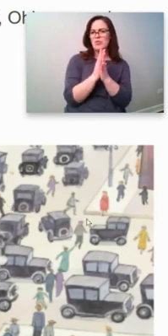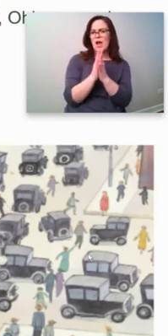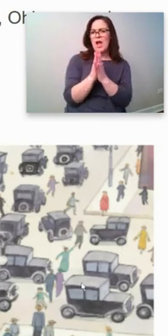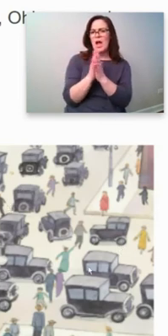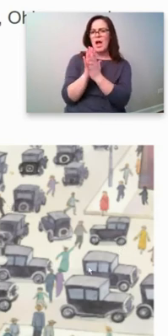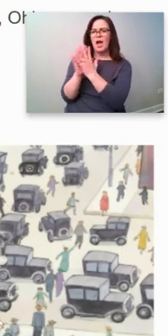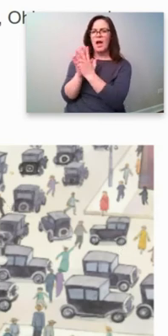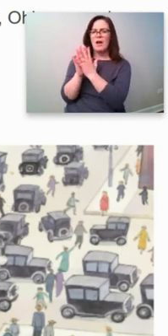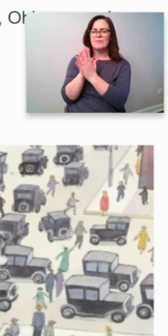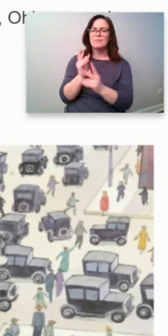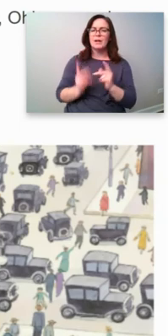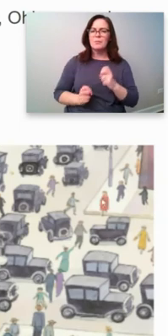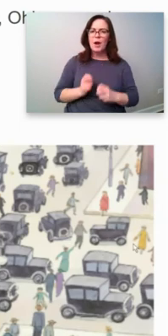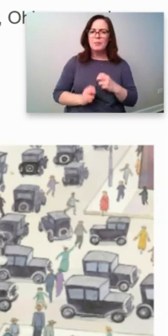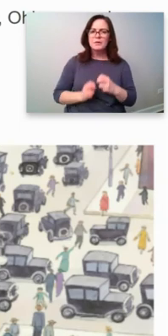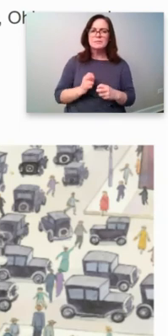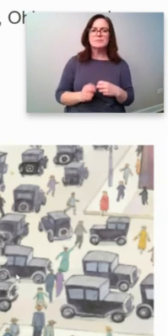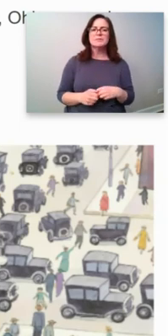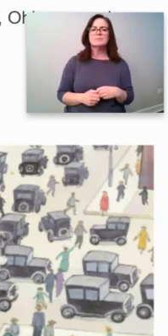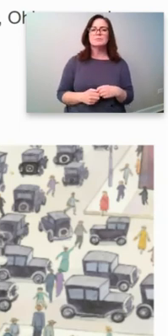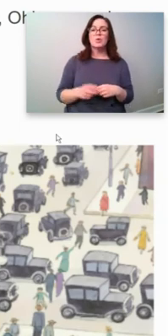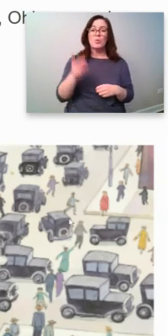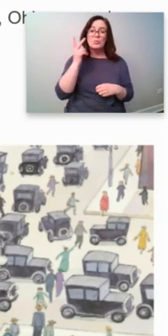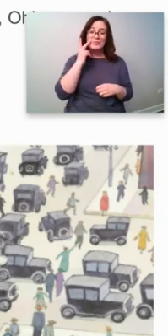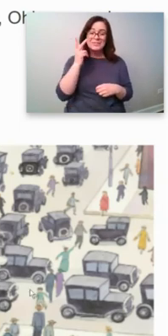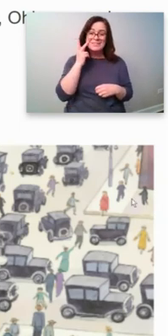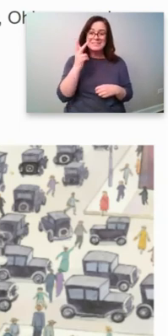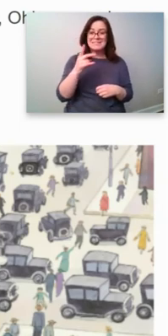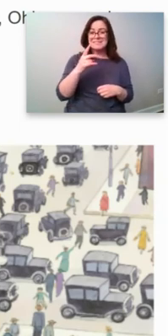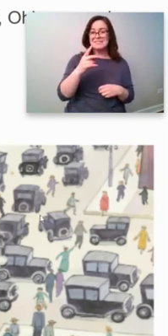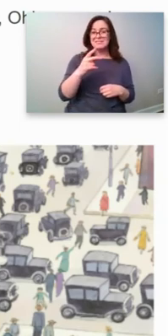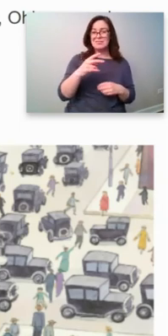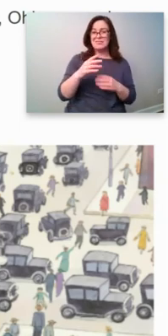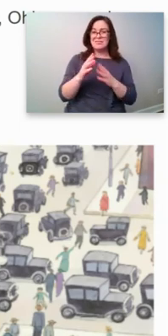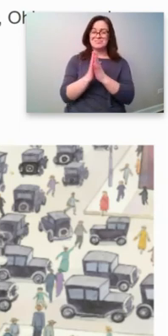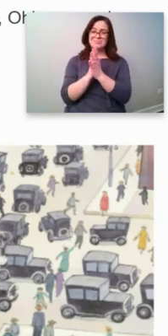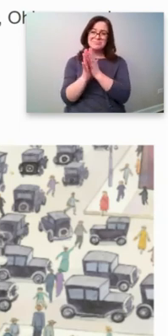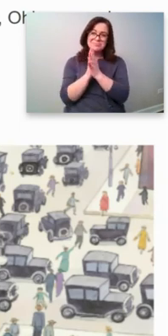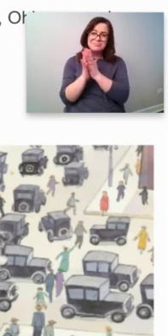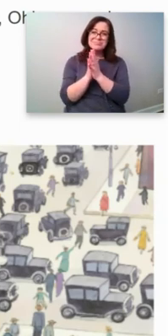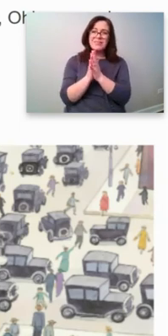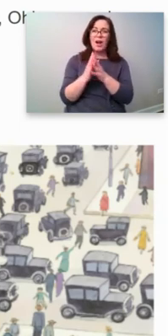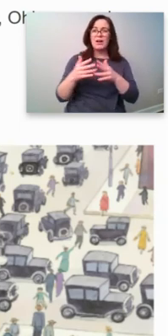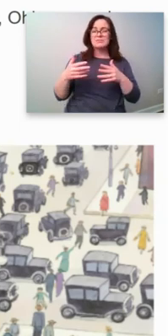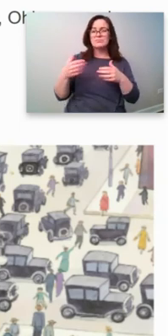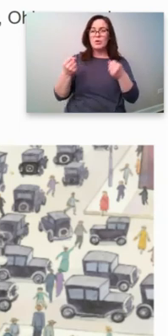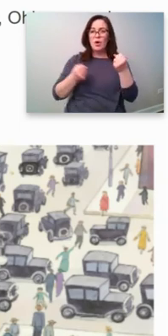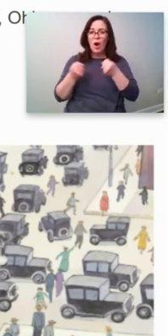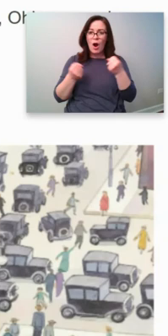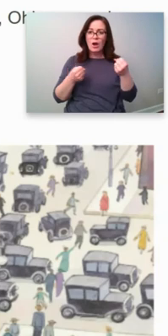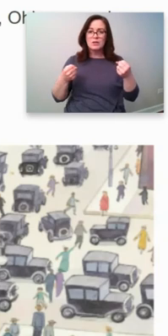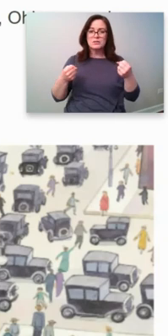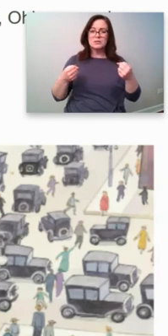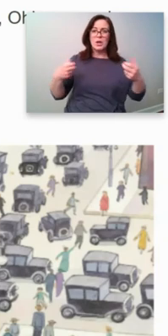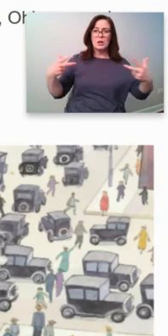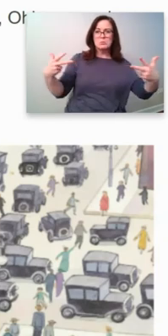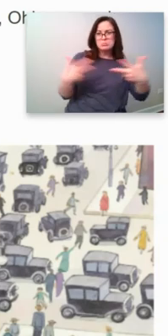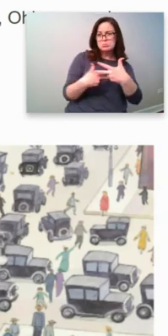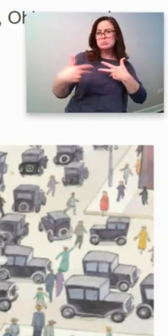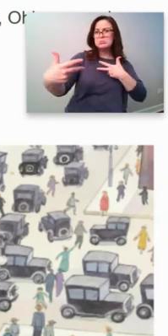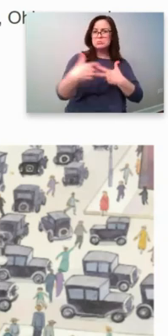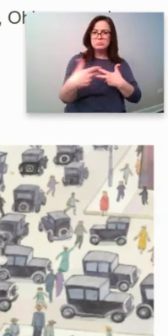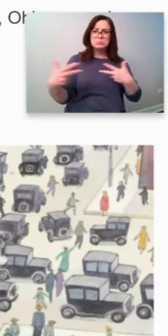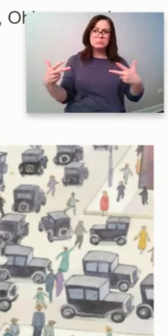just walking in between the cars. It does not look like a very safe environment. So what could we do to make this place